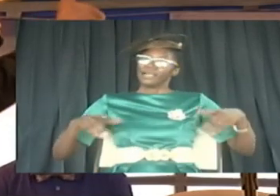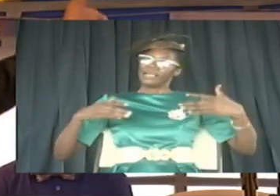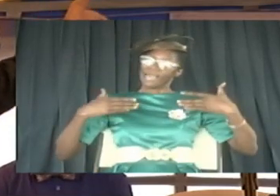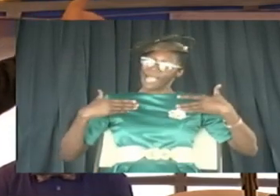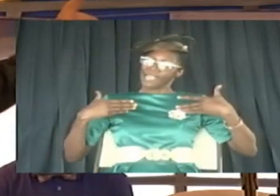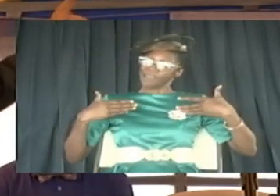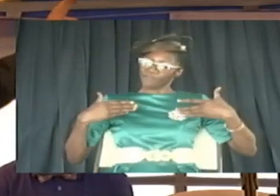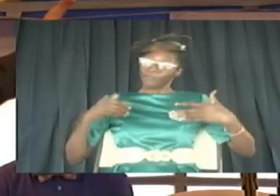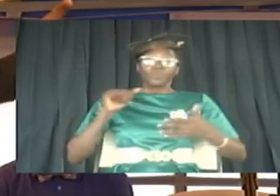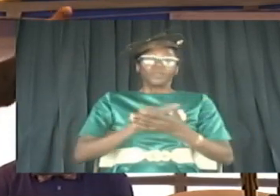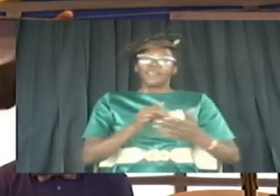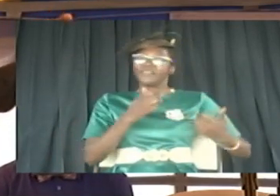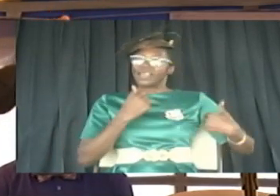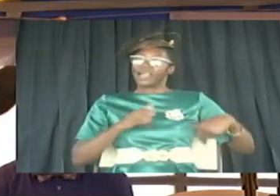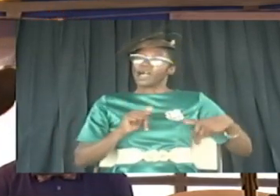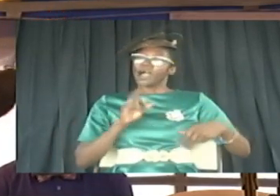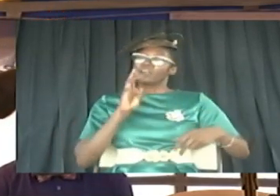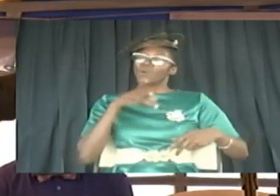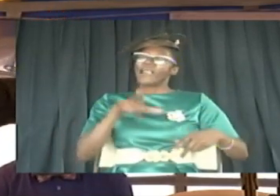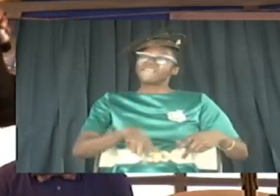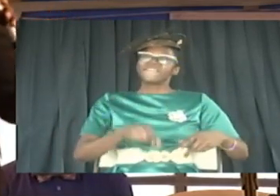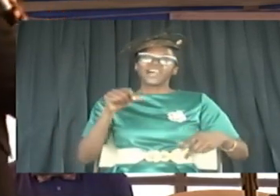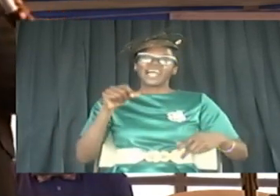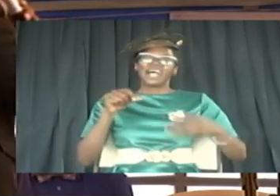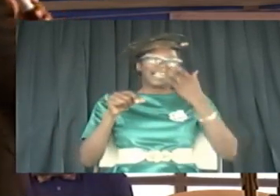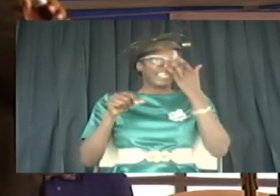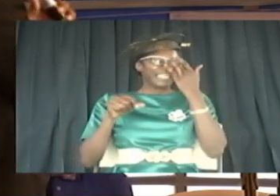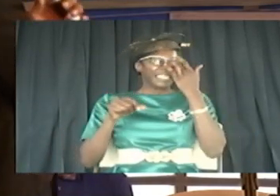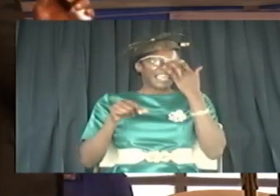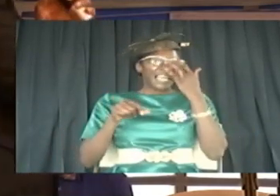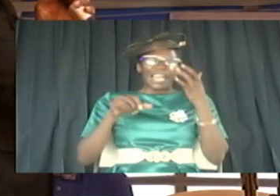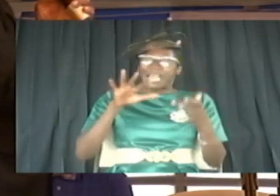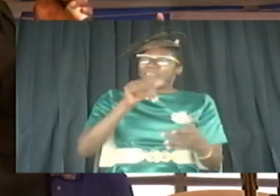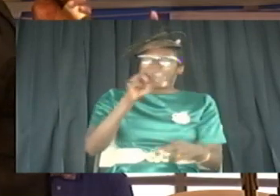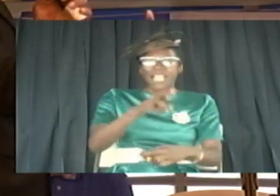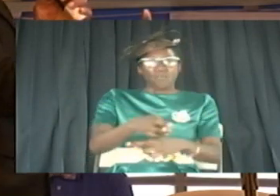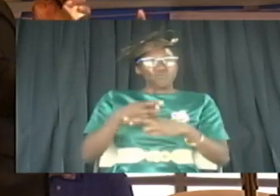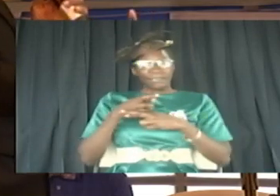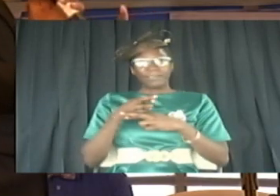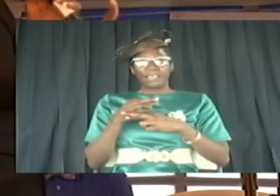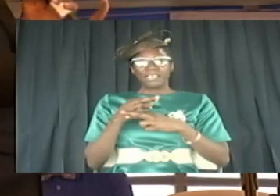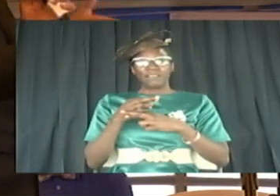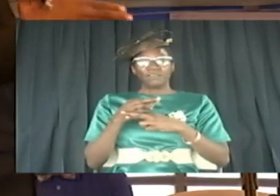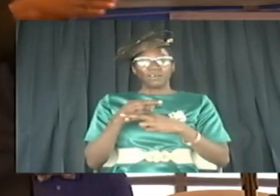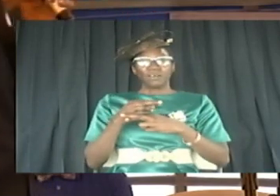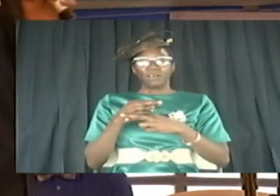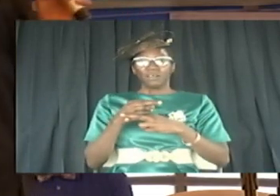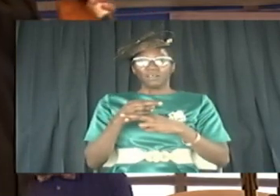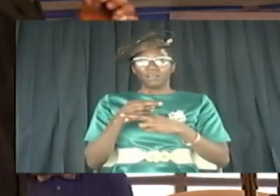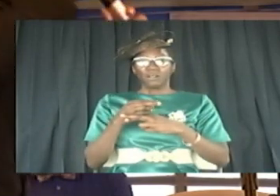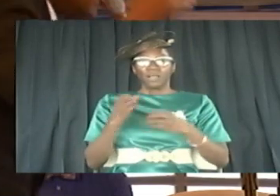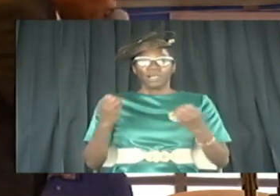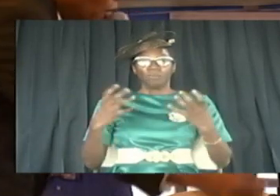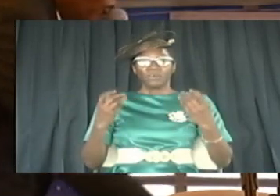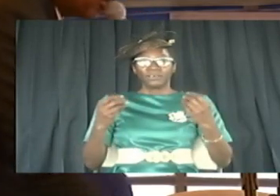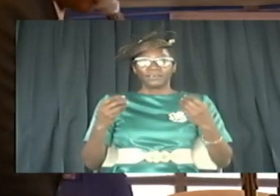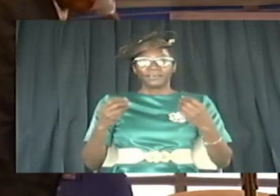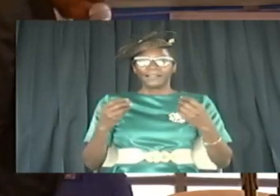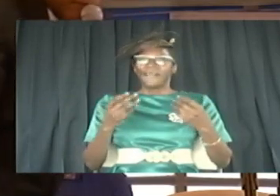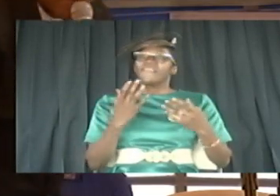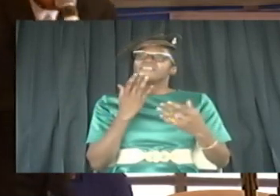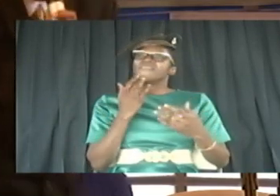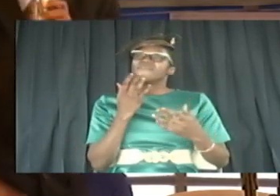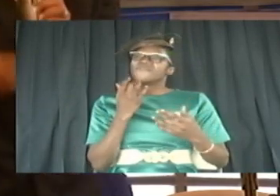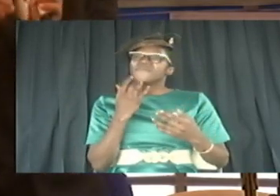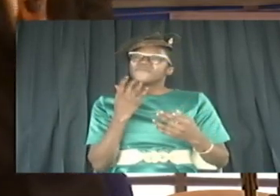heart is going to find that they receive very often what is called the favor of